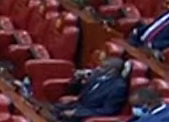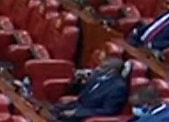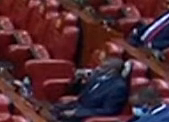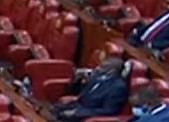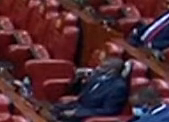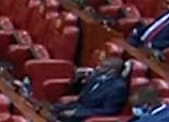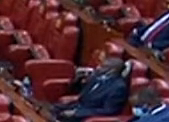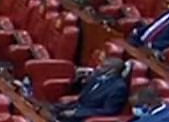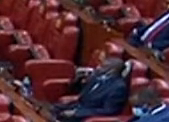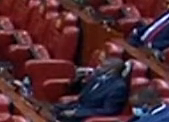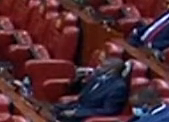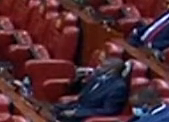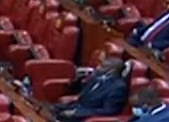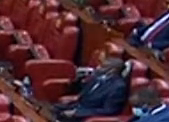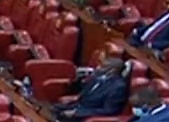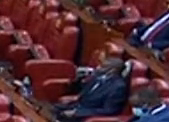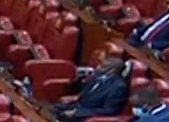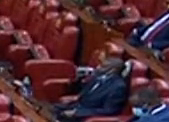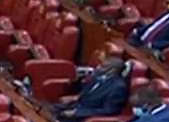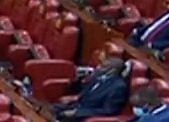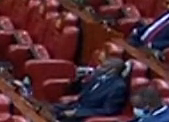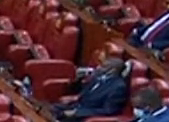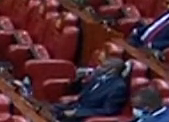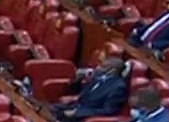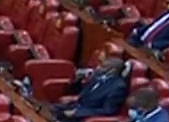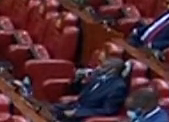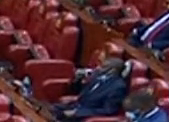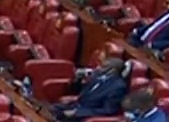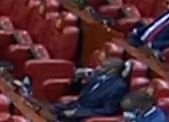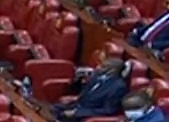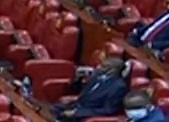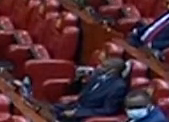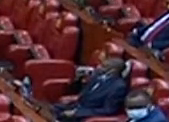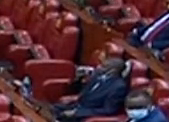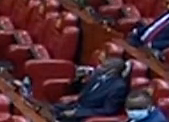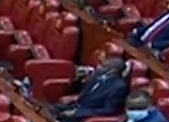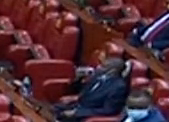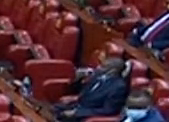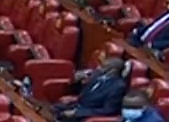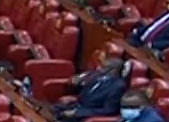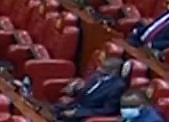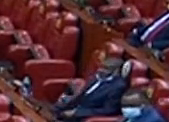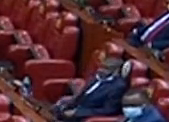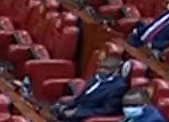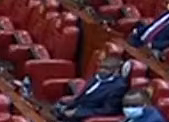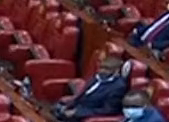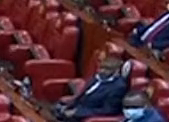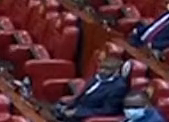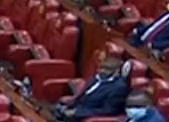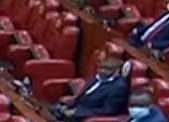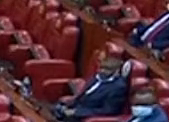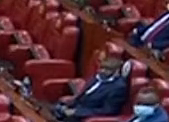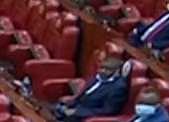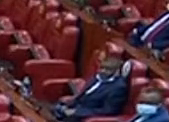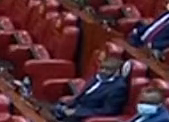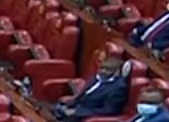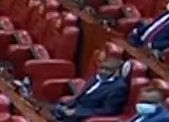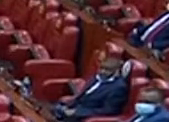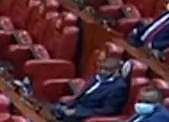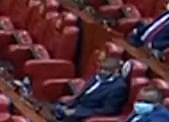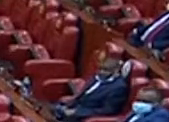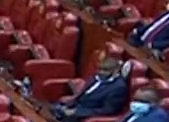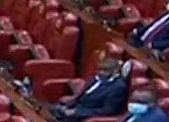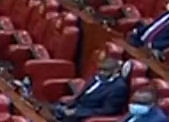The proceedings of the House are at a standstill right now. This is to allow for more members to access